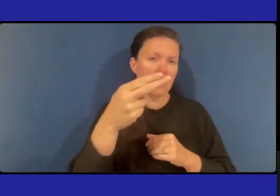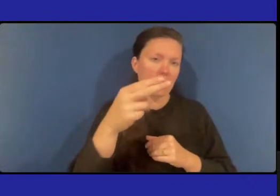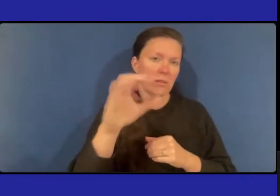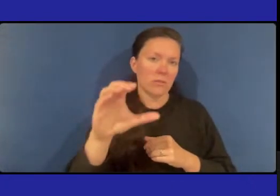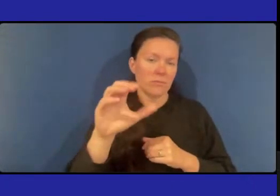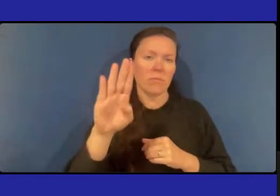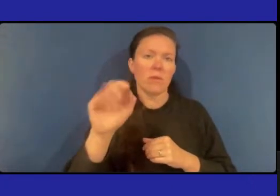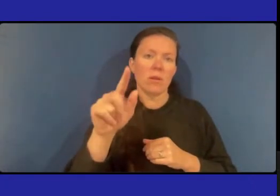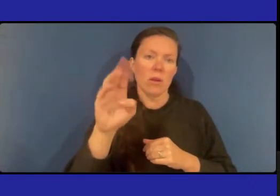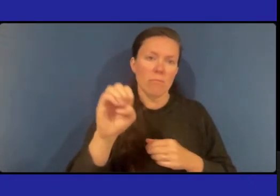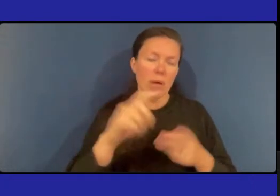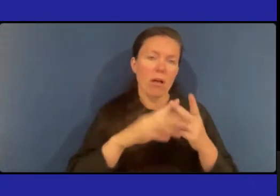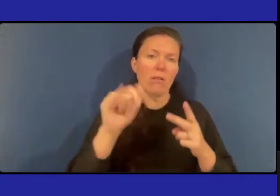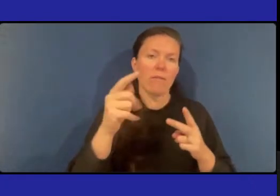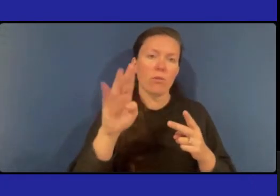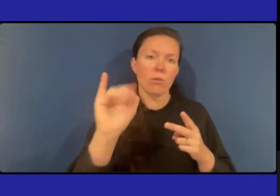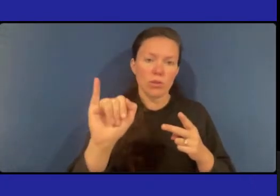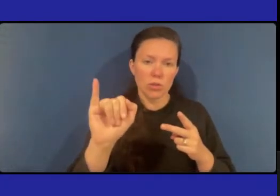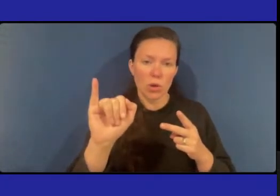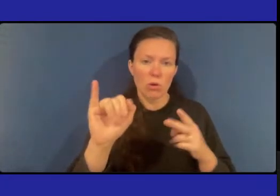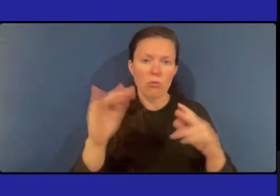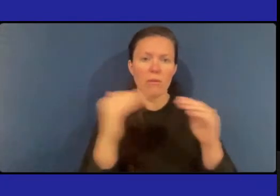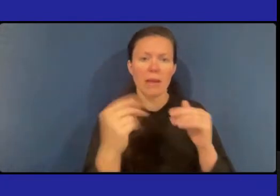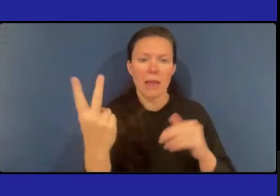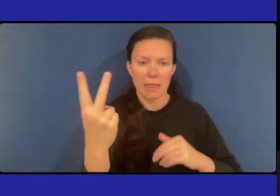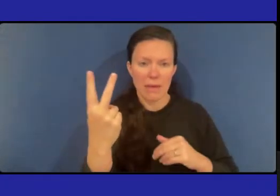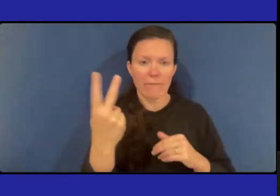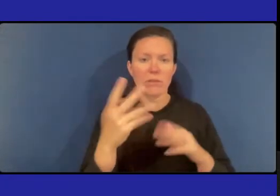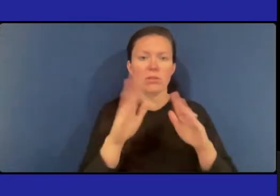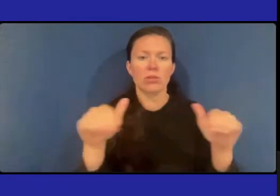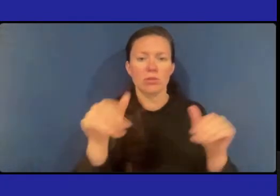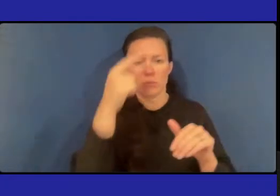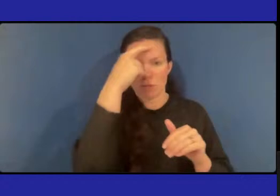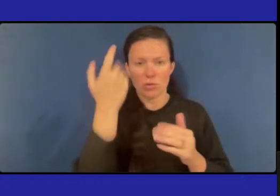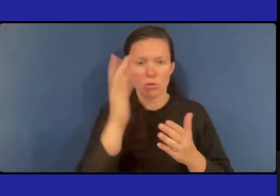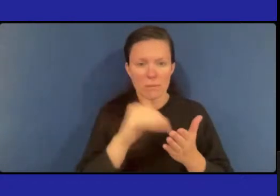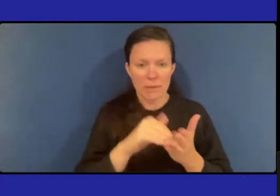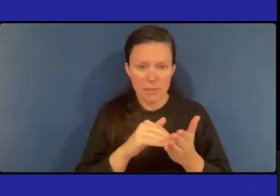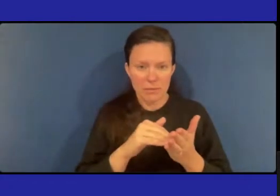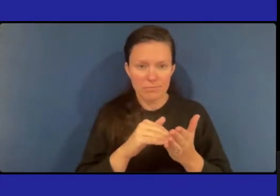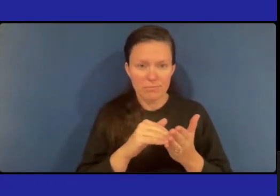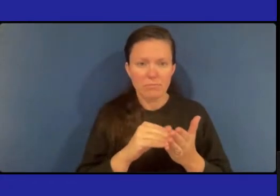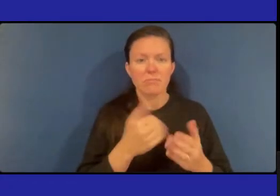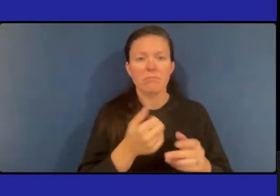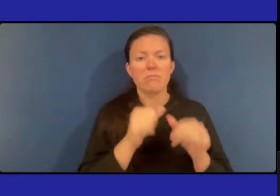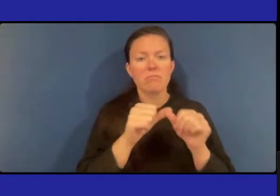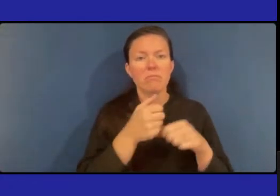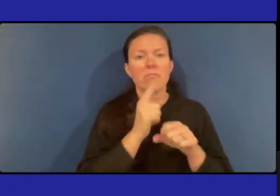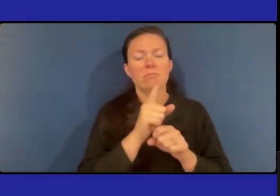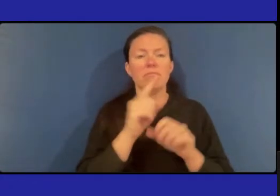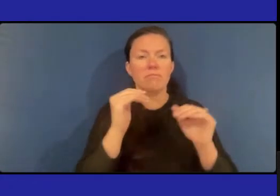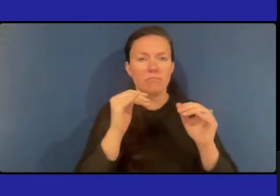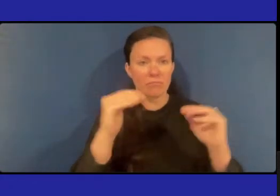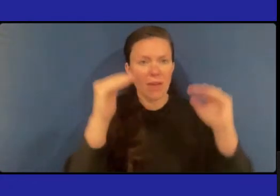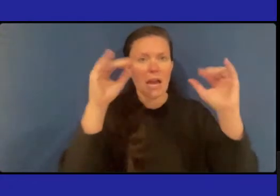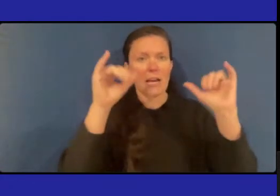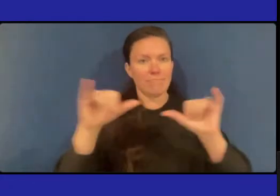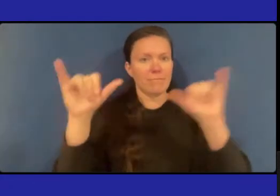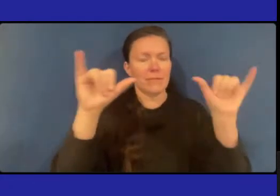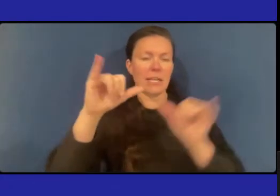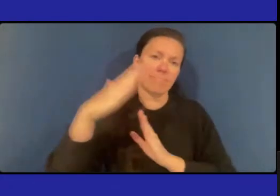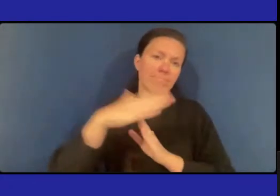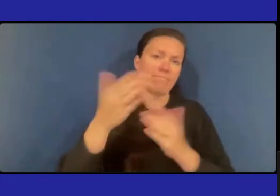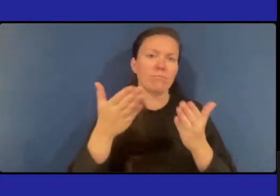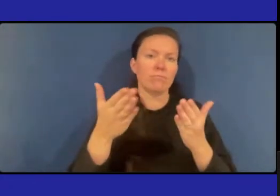and Jacoby as Level 2 pediatric trauma centers, committing to maintaining the high standards needed to provide